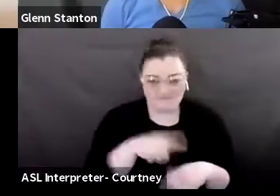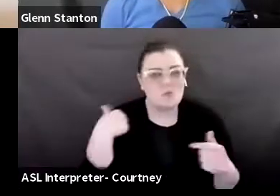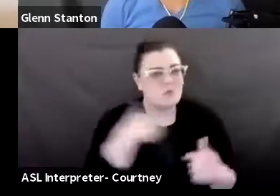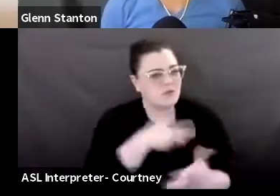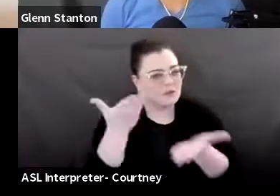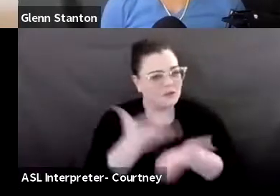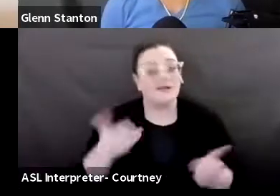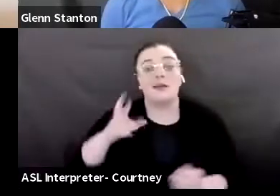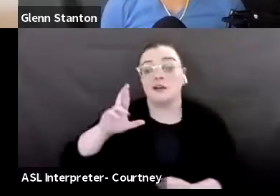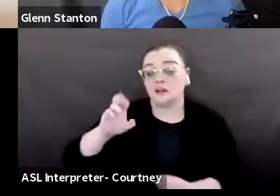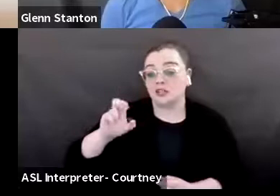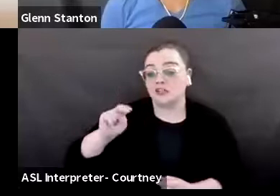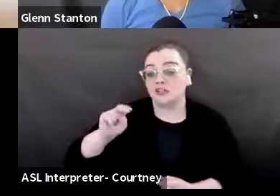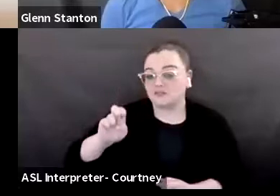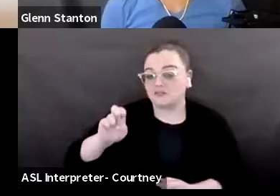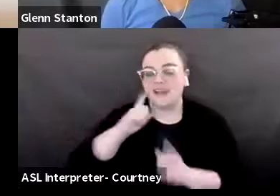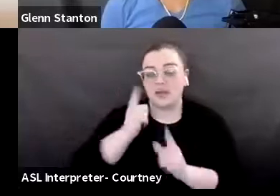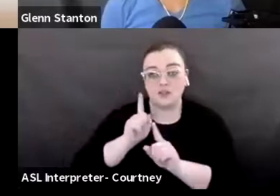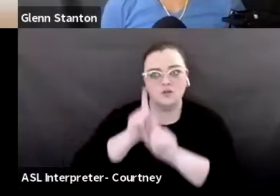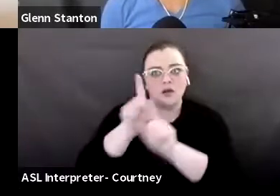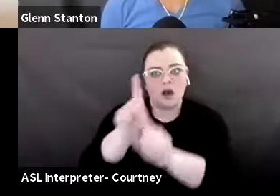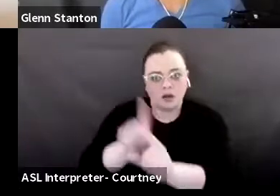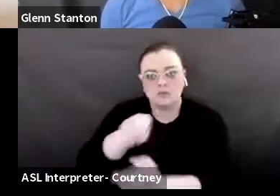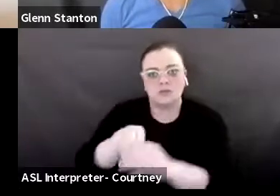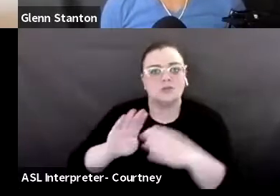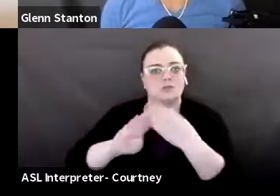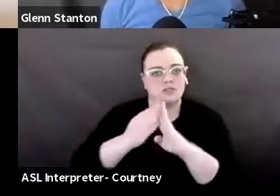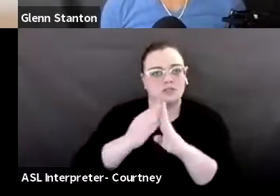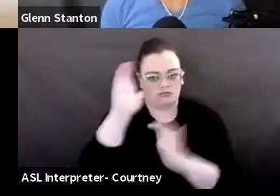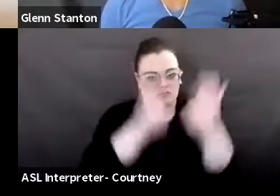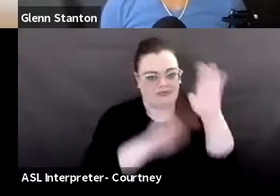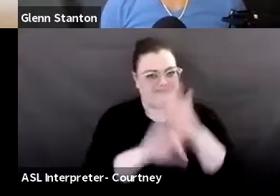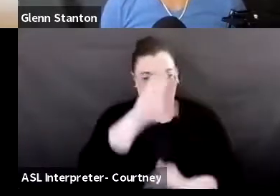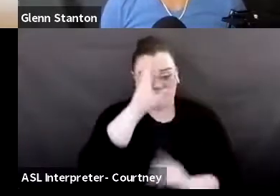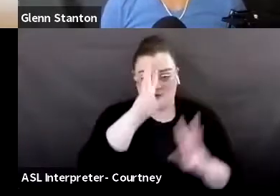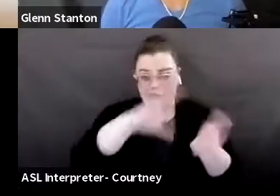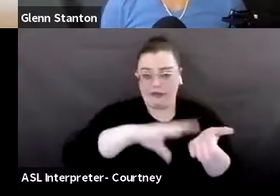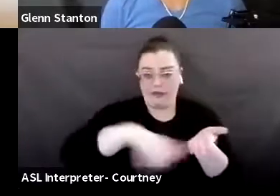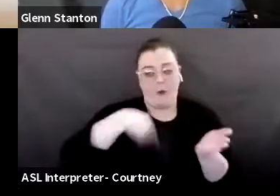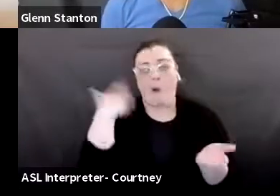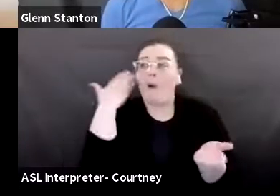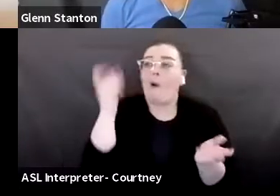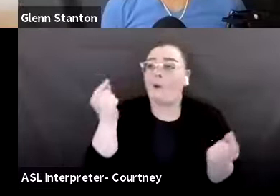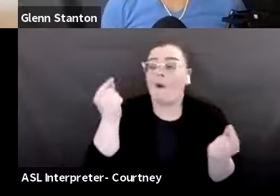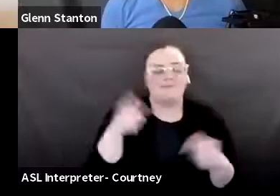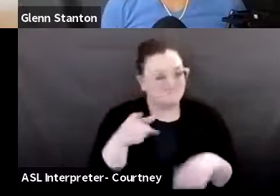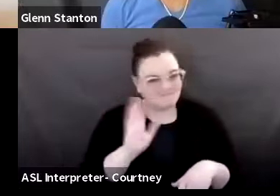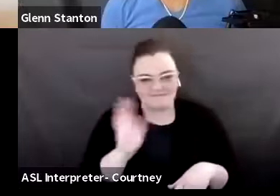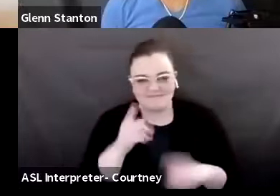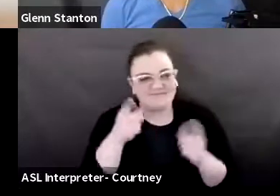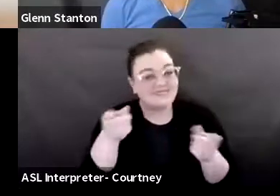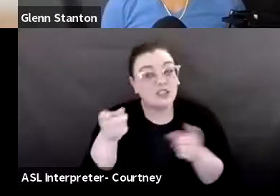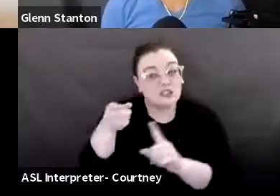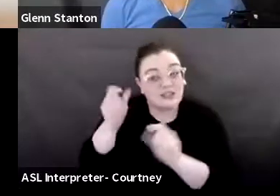never used that as an excuse once. And if she can do it, we all can do it. And so I know we're getting close to time. I have a few